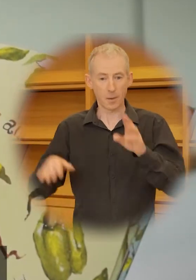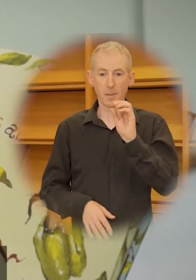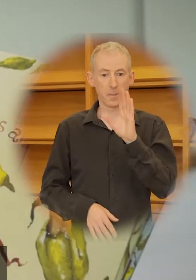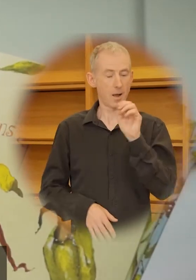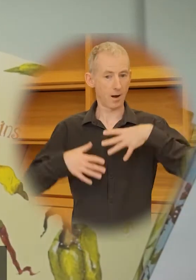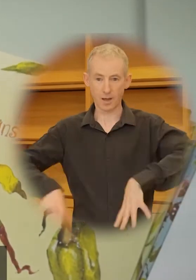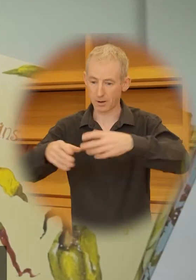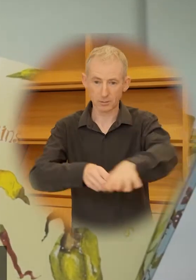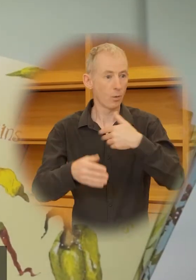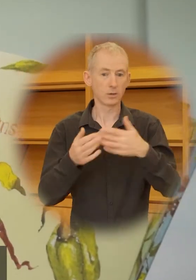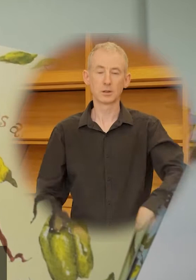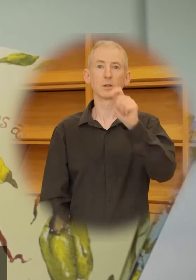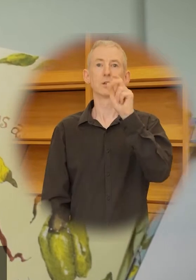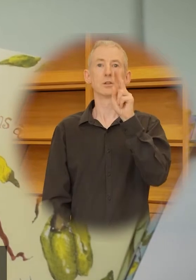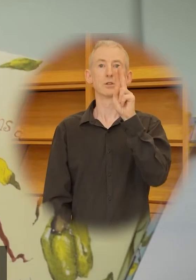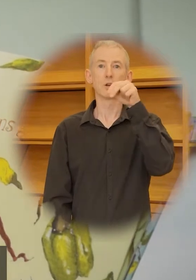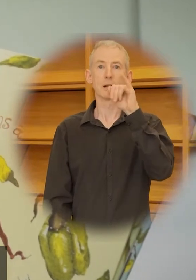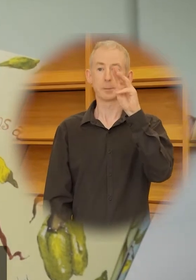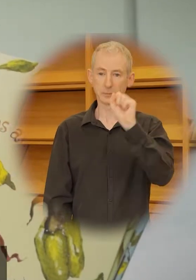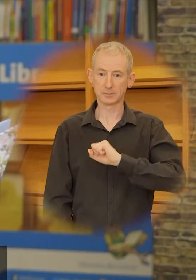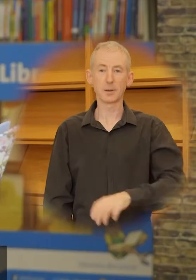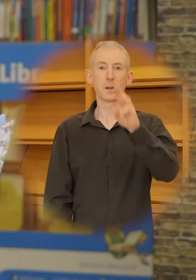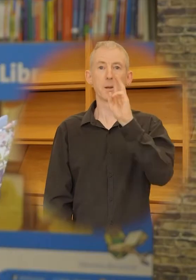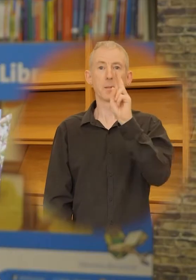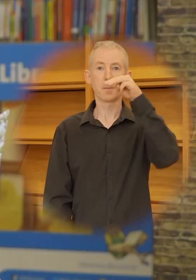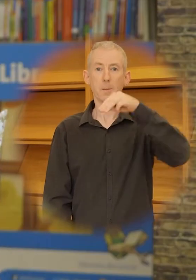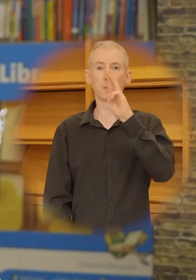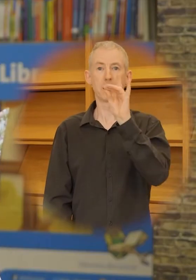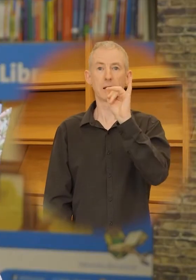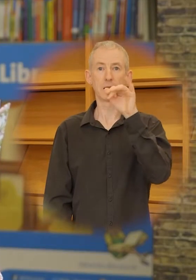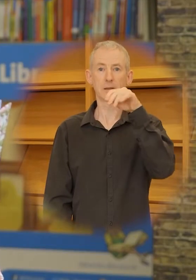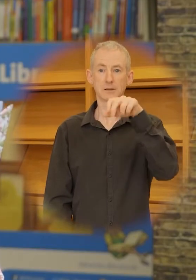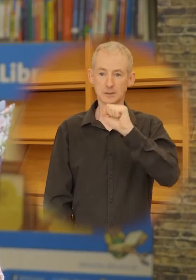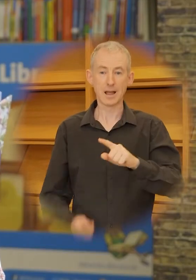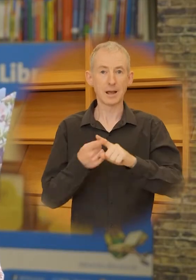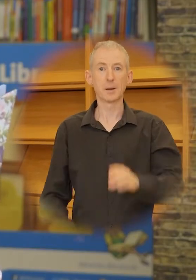I'd pollinate the turnips, the pumpkins and the peppers.